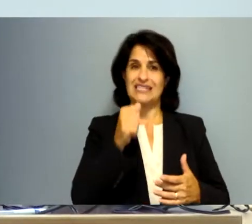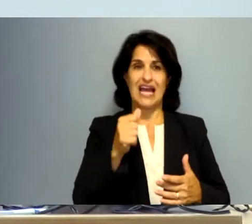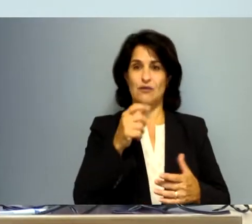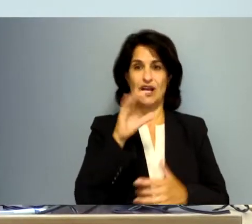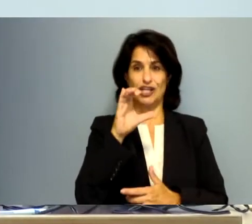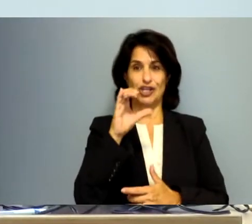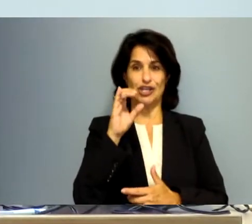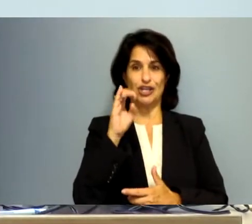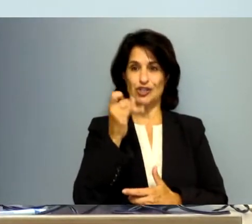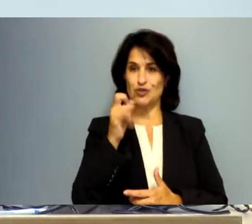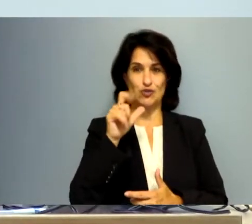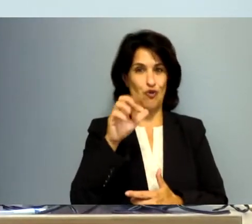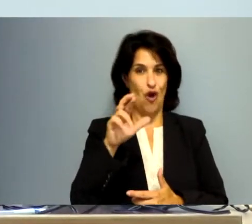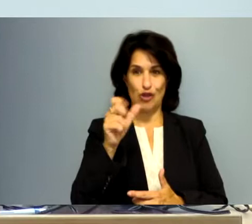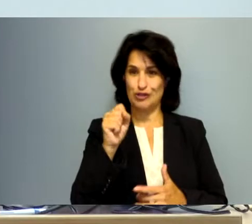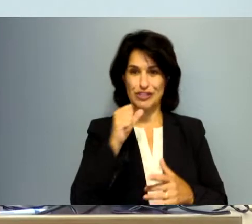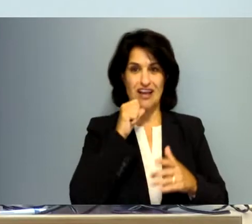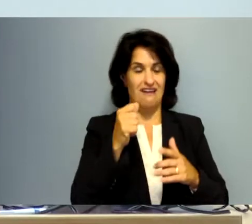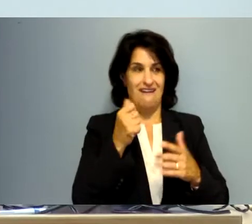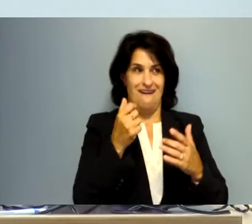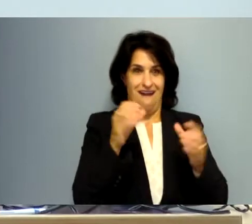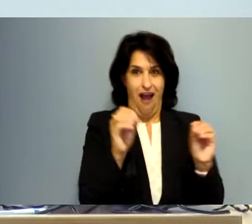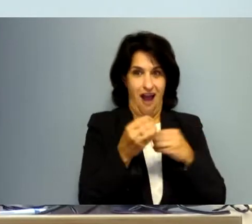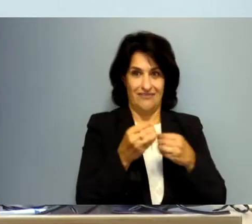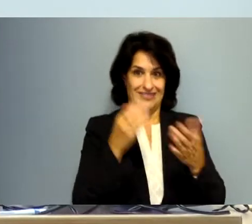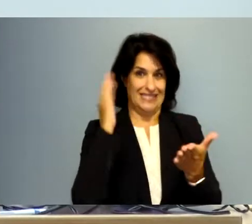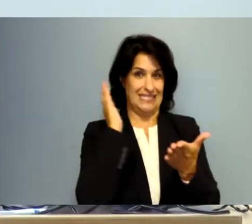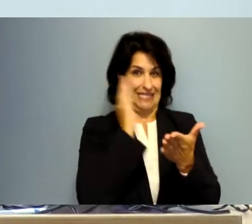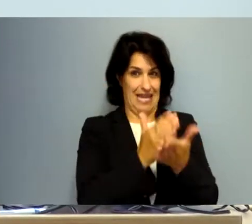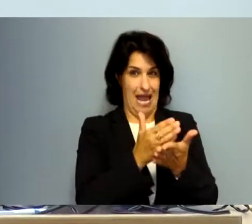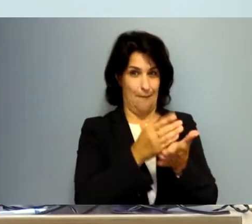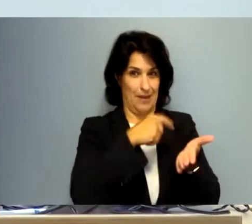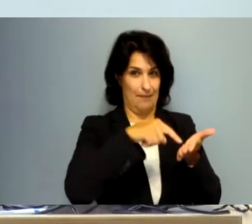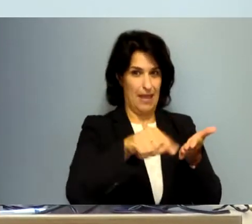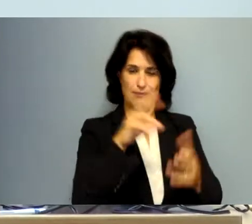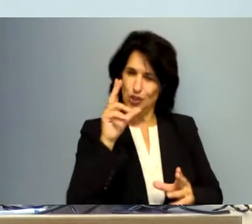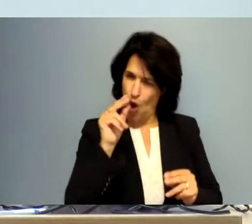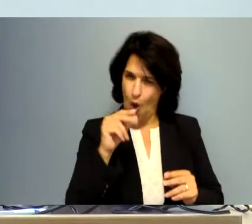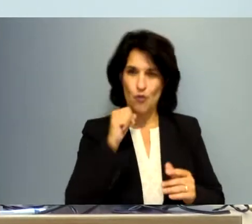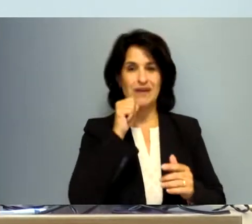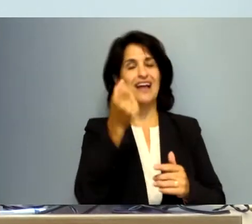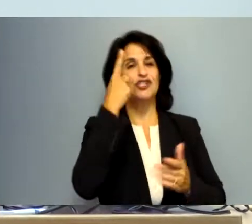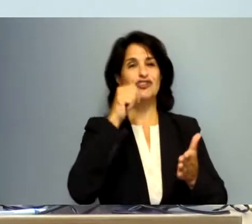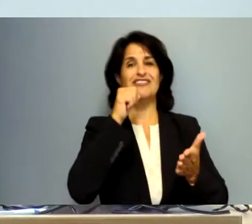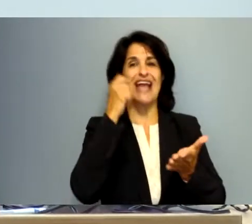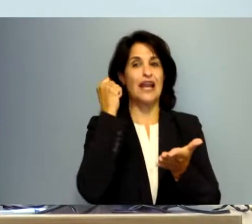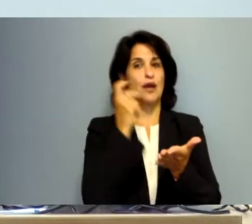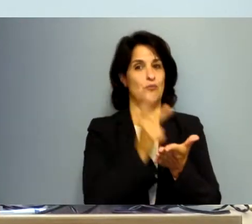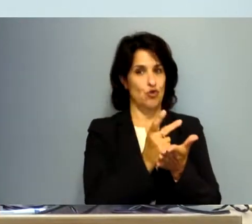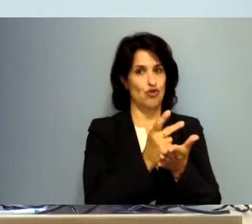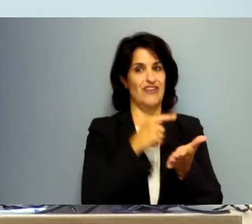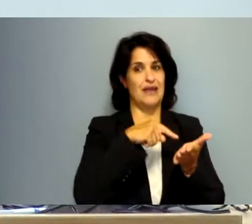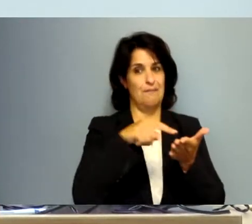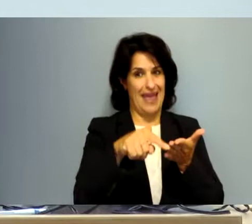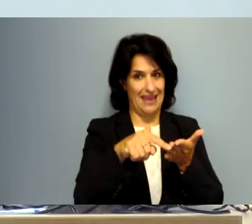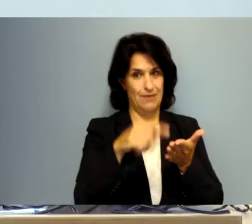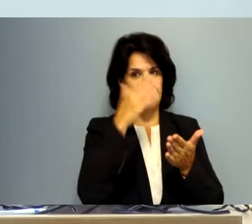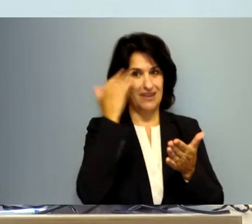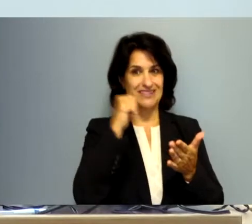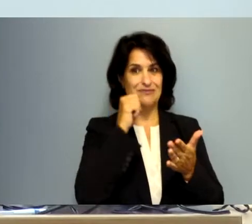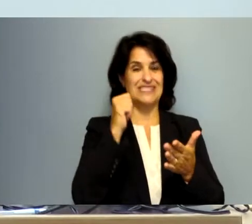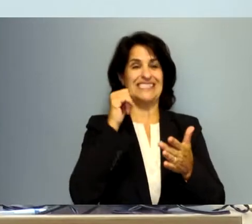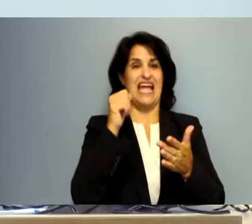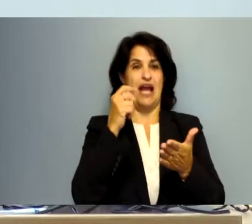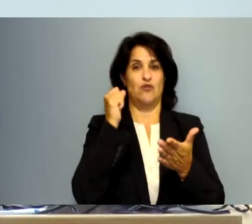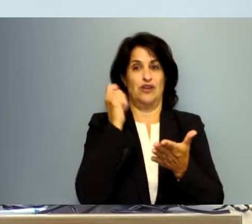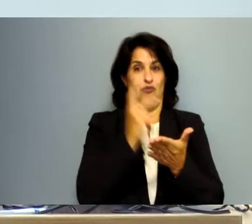halting payment. It's the controller's office is not approving payment because it's not what was approved